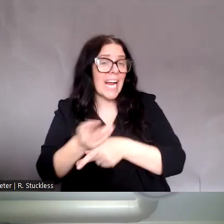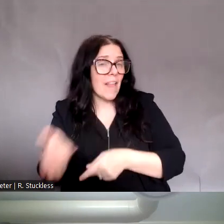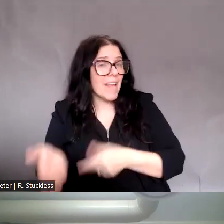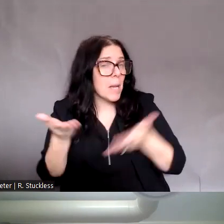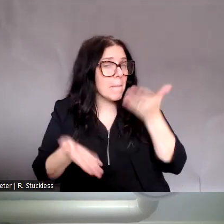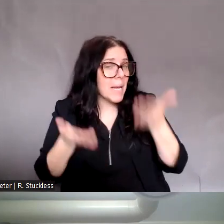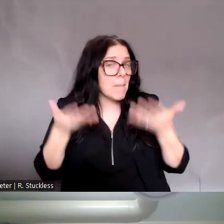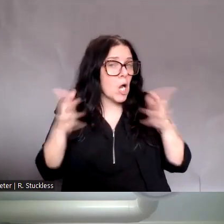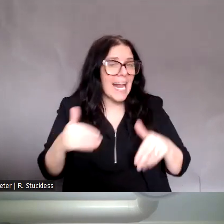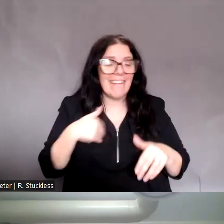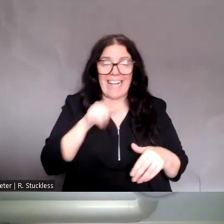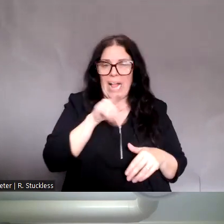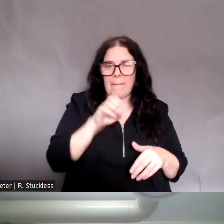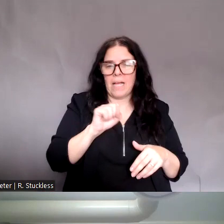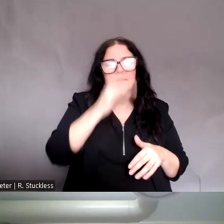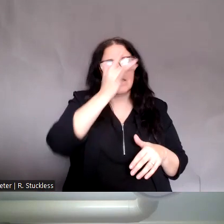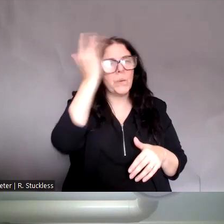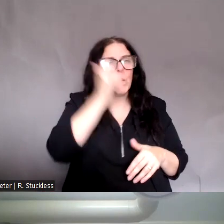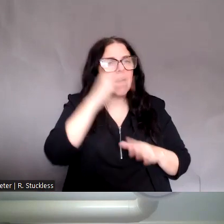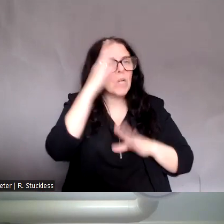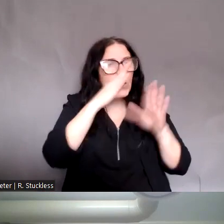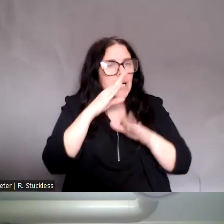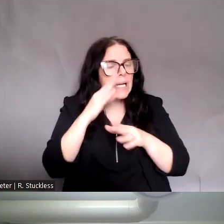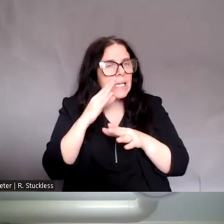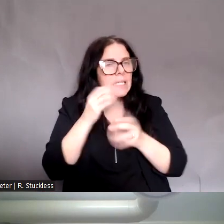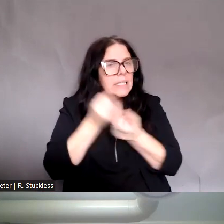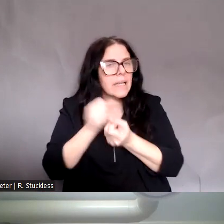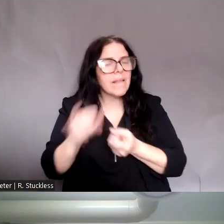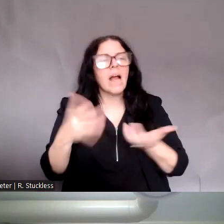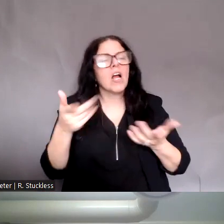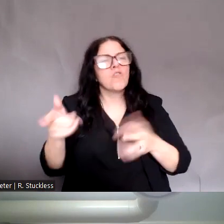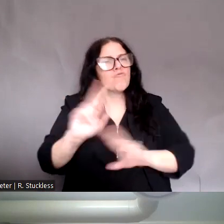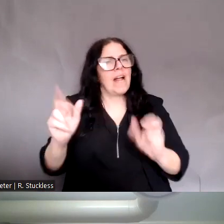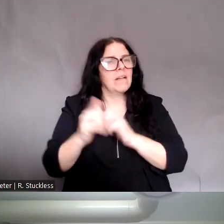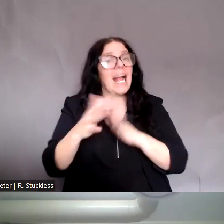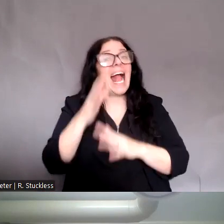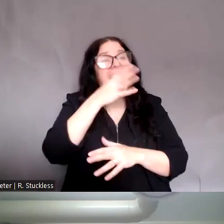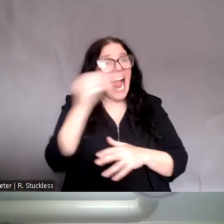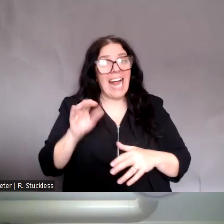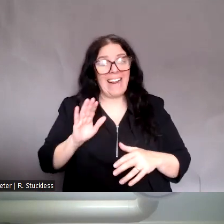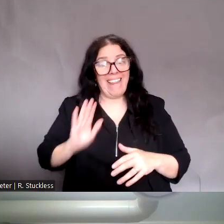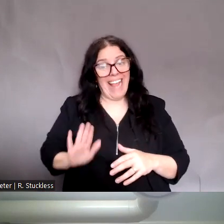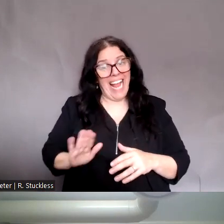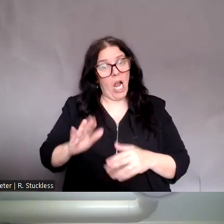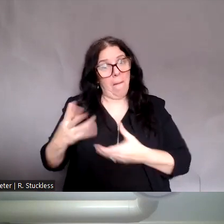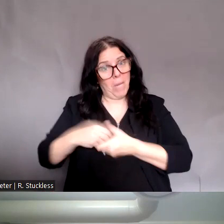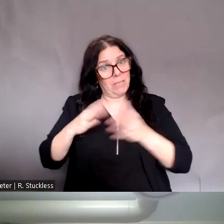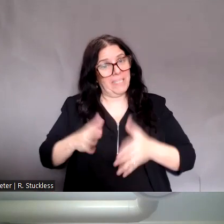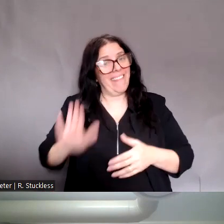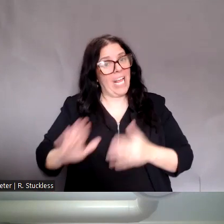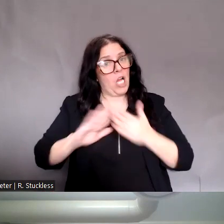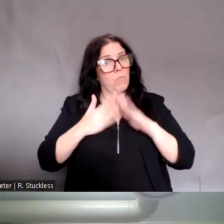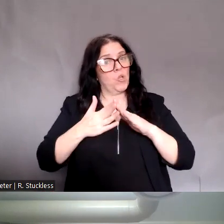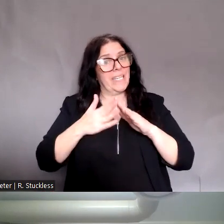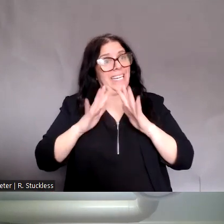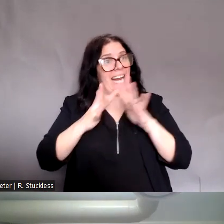already that LBS doesn't have to worry about. And it expands their own community network. They have a safe place that they can go, but